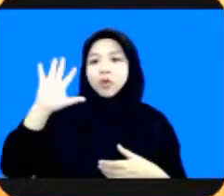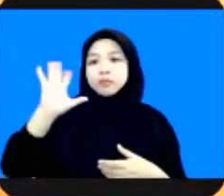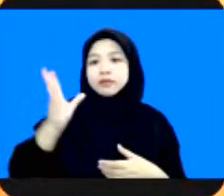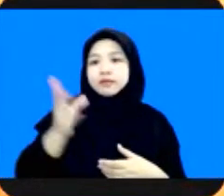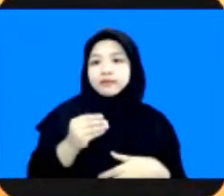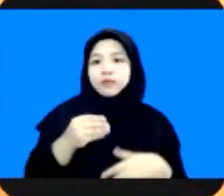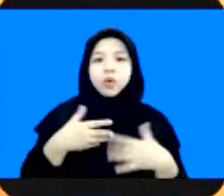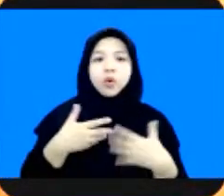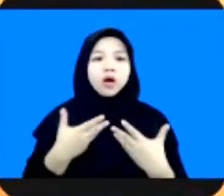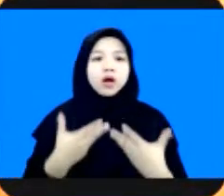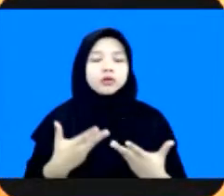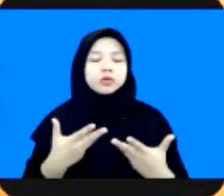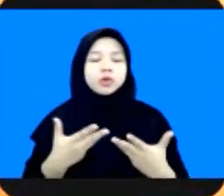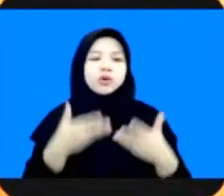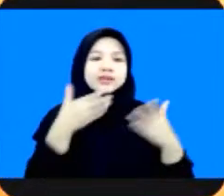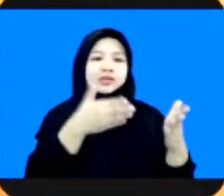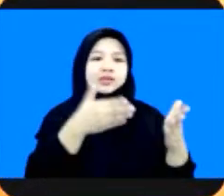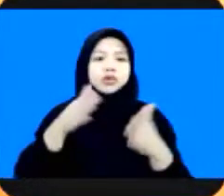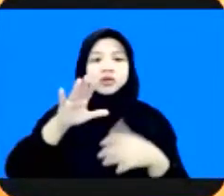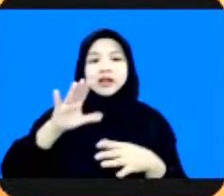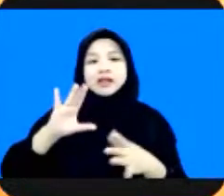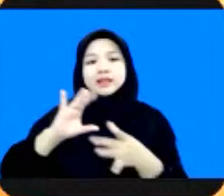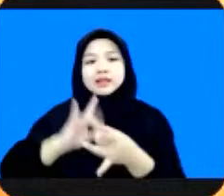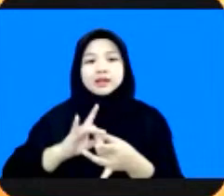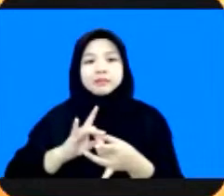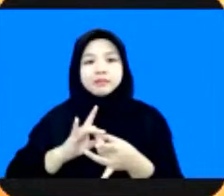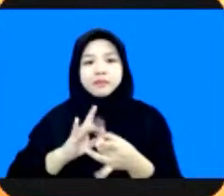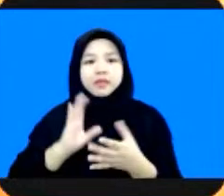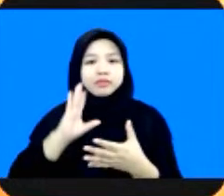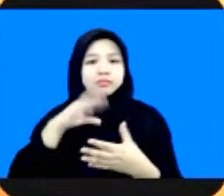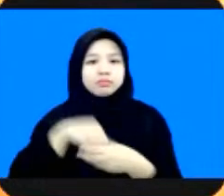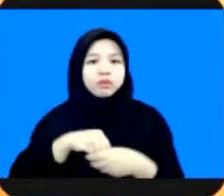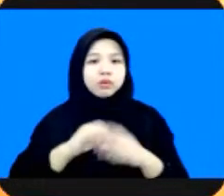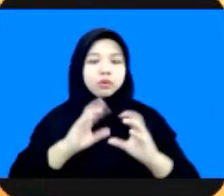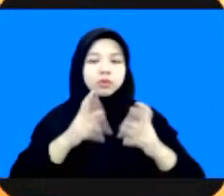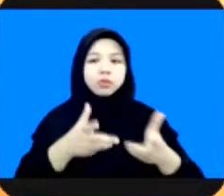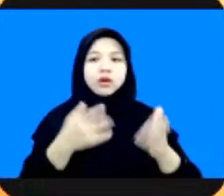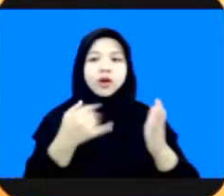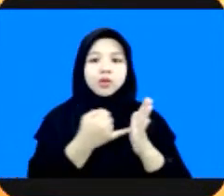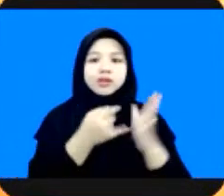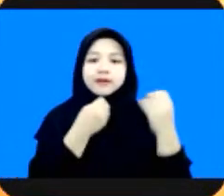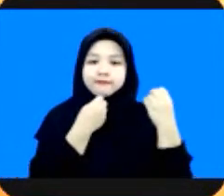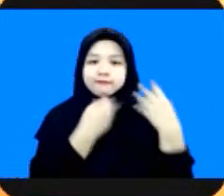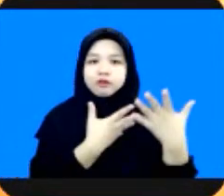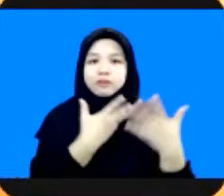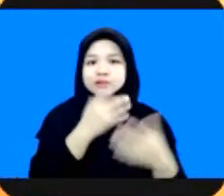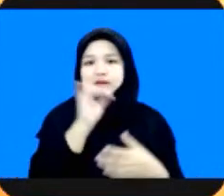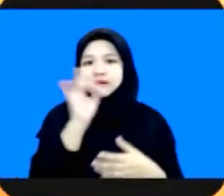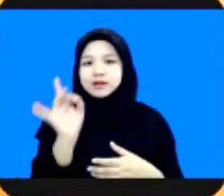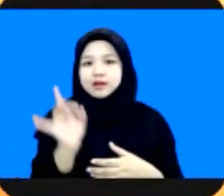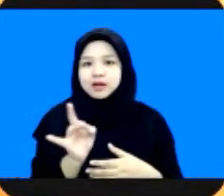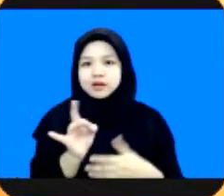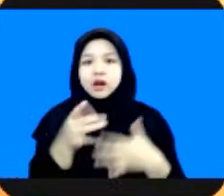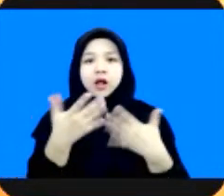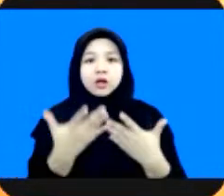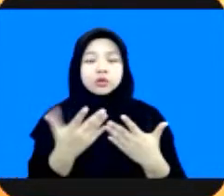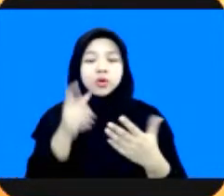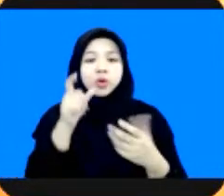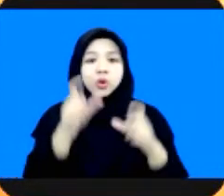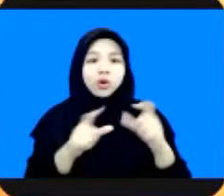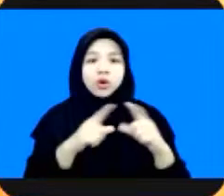and also a challenge from the hoaxes and misinformation. Academia, civil society organization,